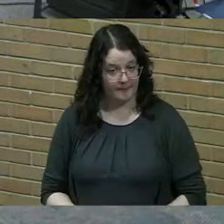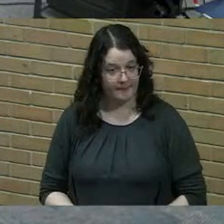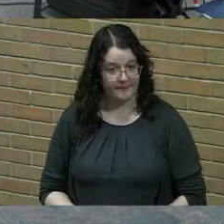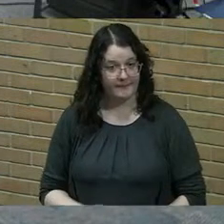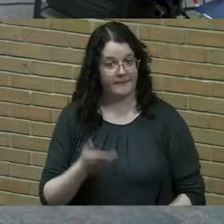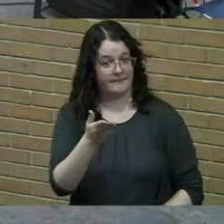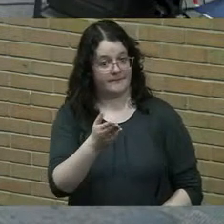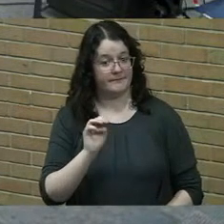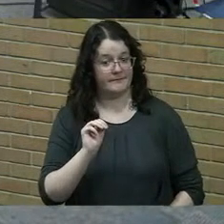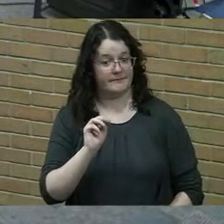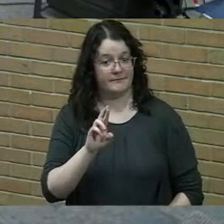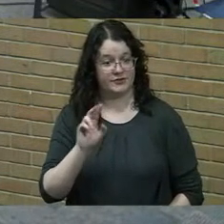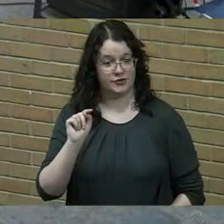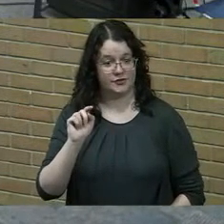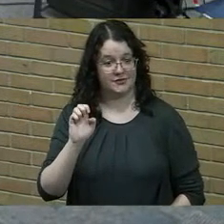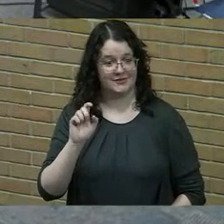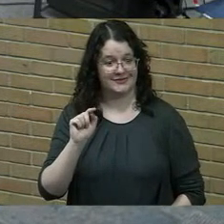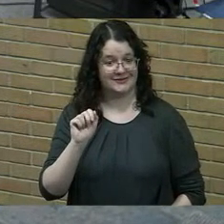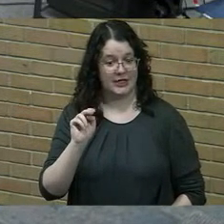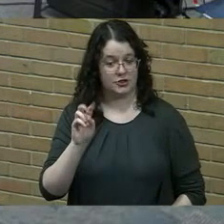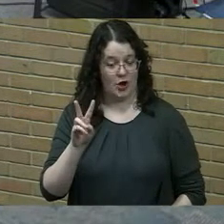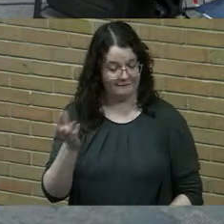Mr. Tetnoff, yes, come on up.